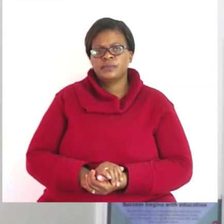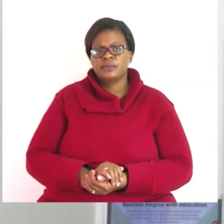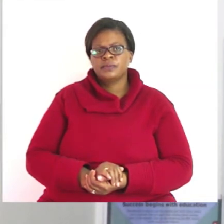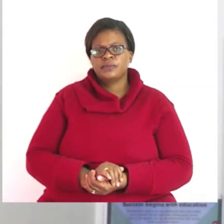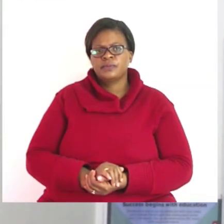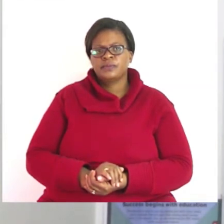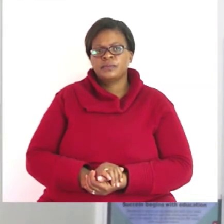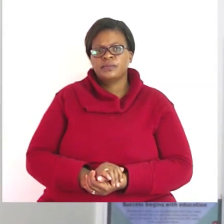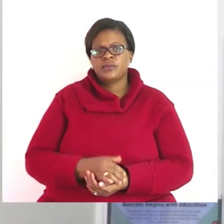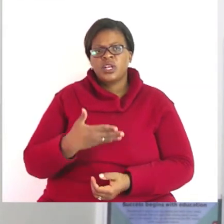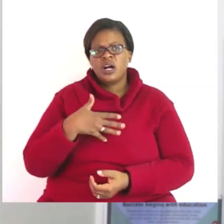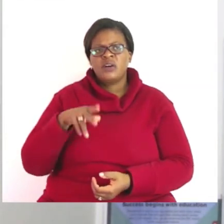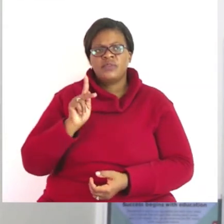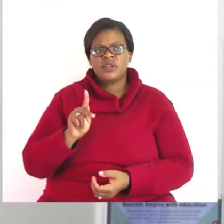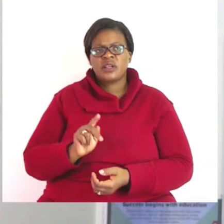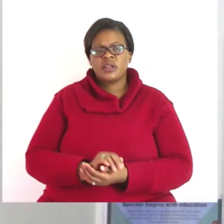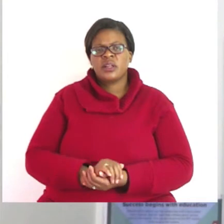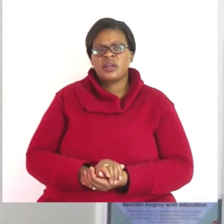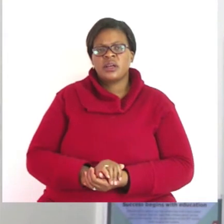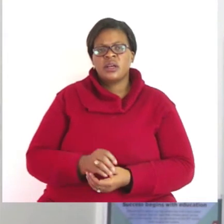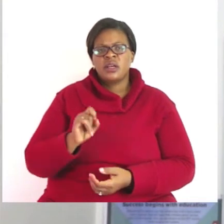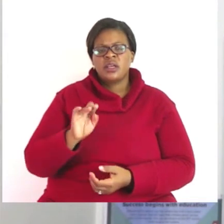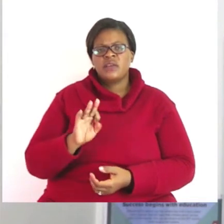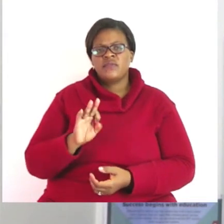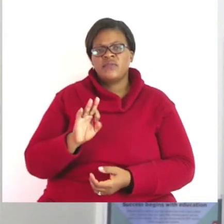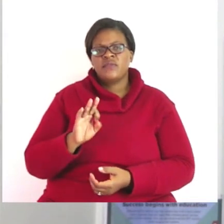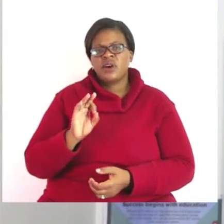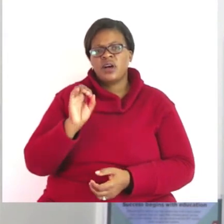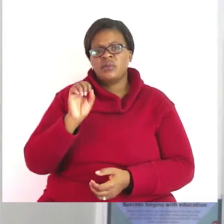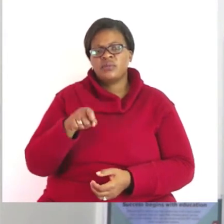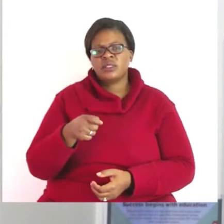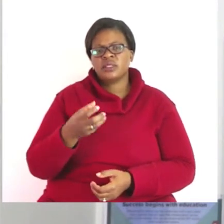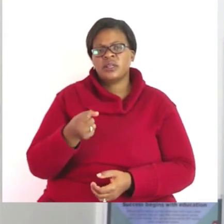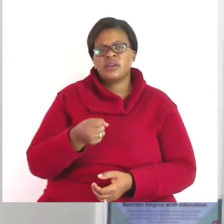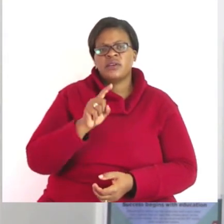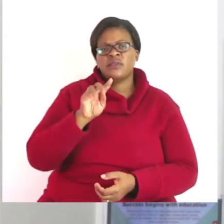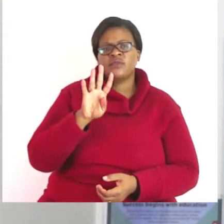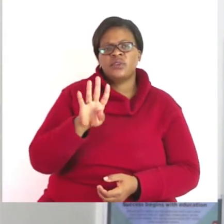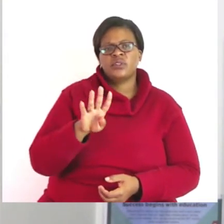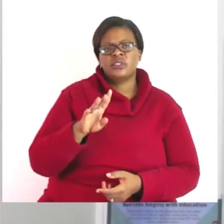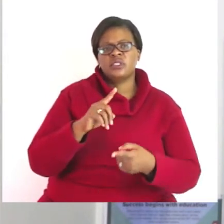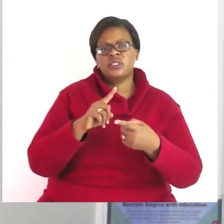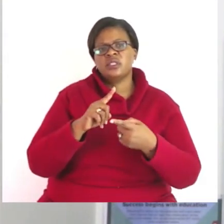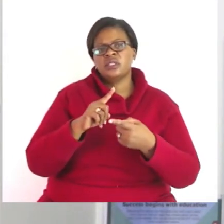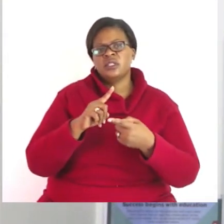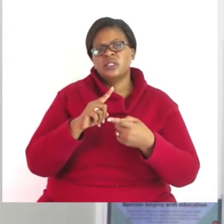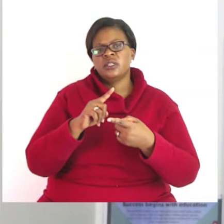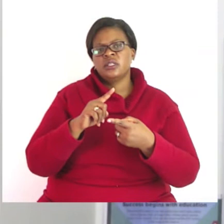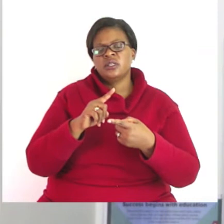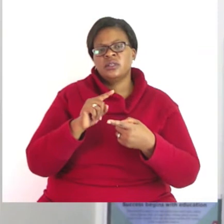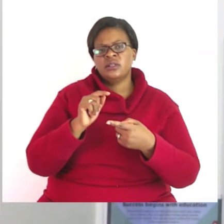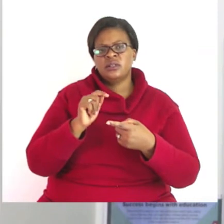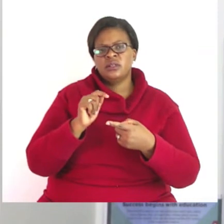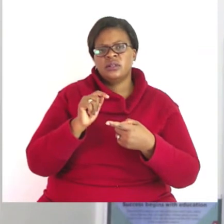halving again. If I have to halve 14, I'll have a 7. But what